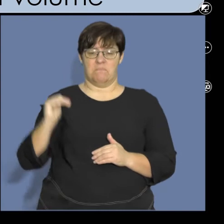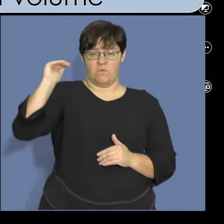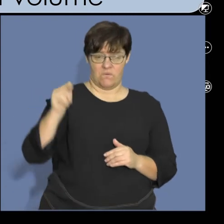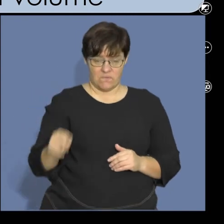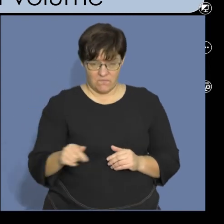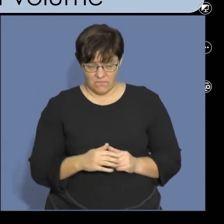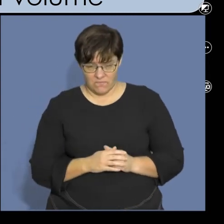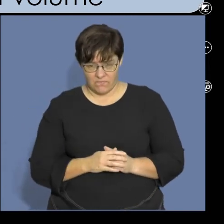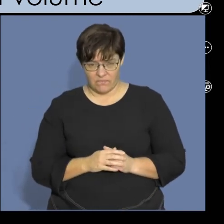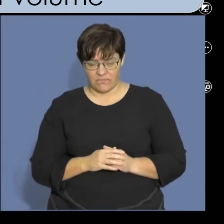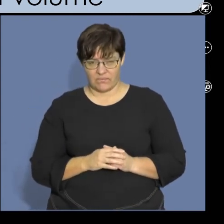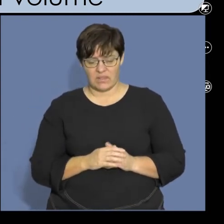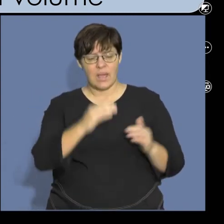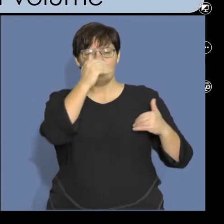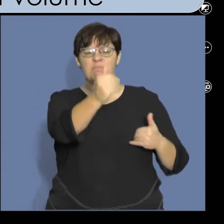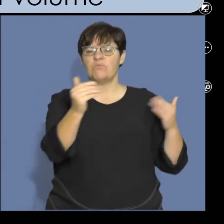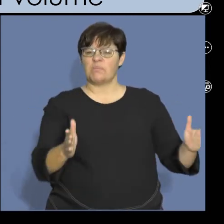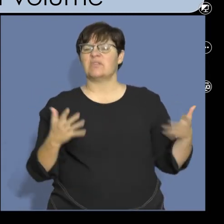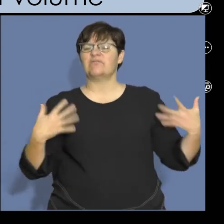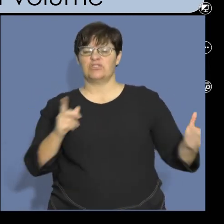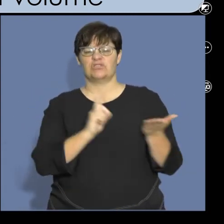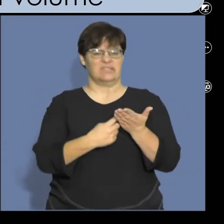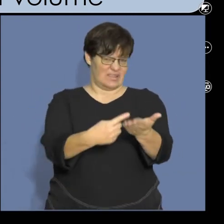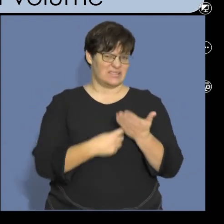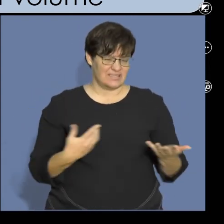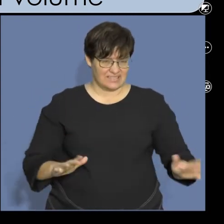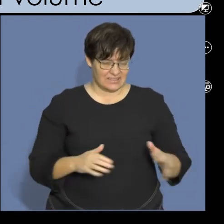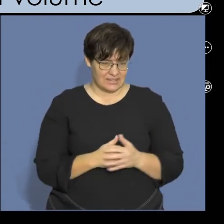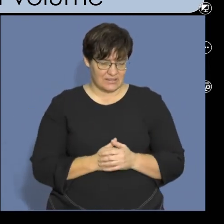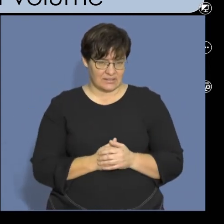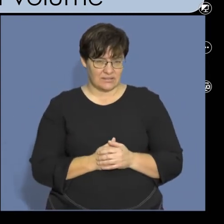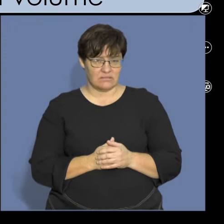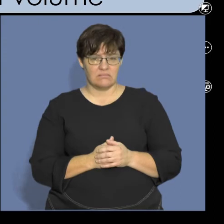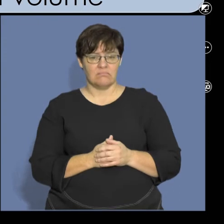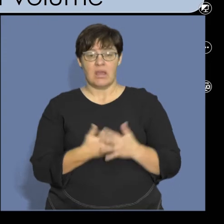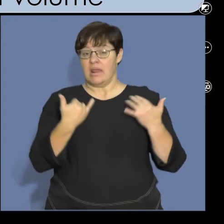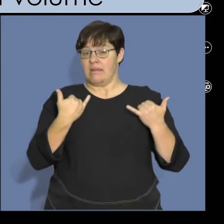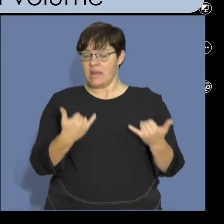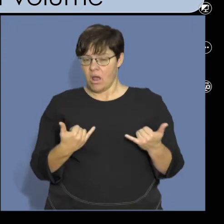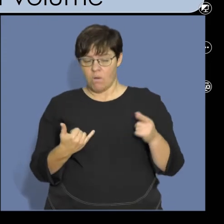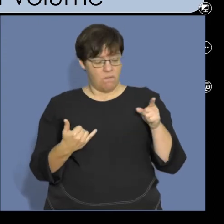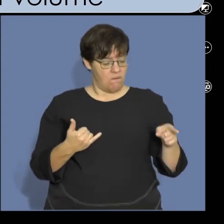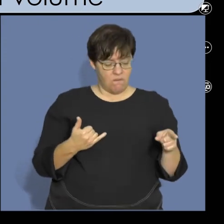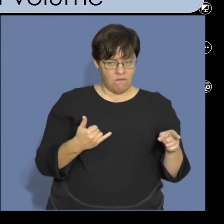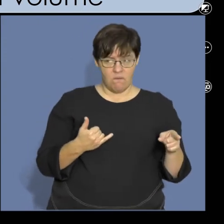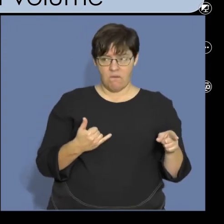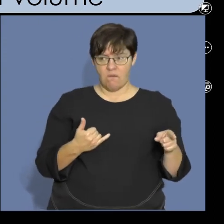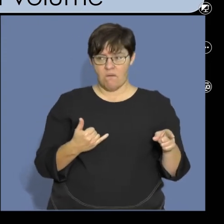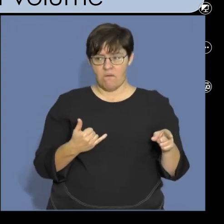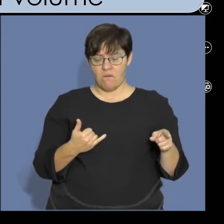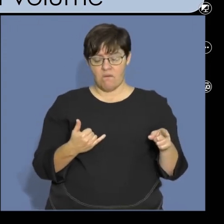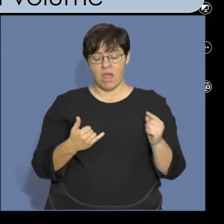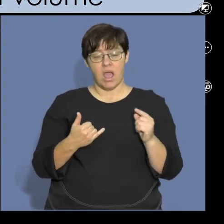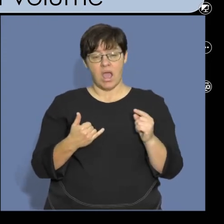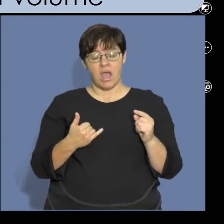have spoken about the parameter of density, and now we need to link this